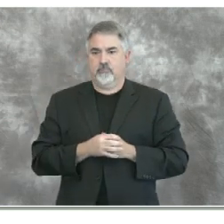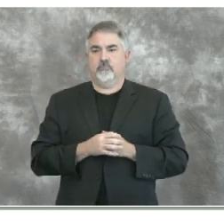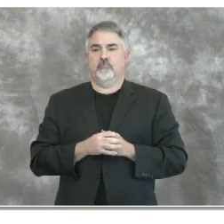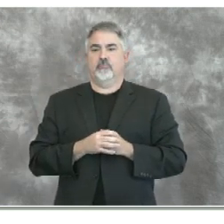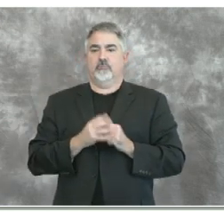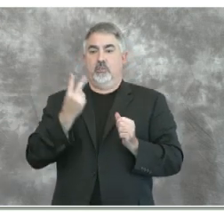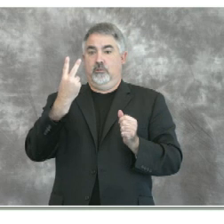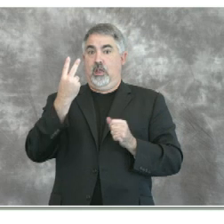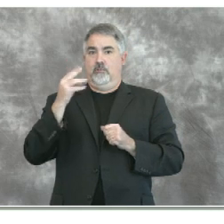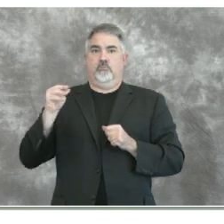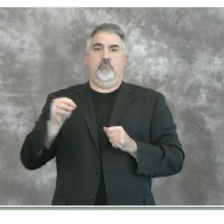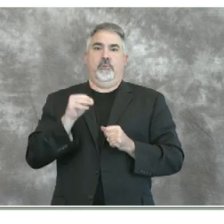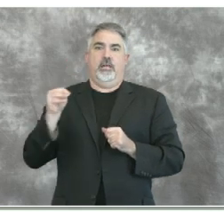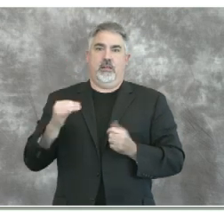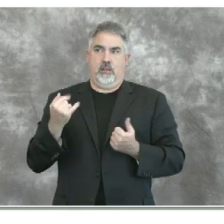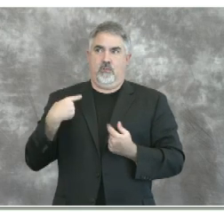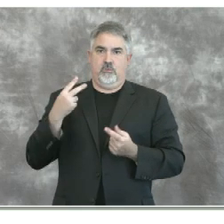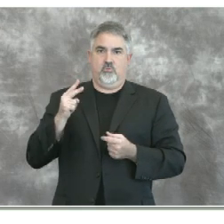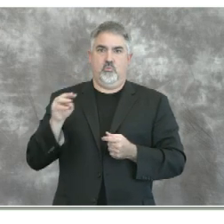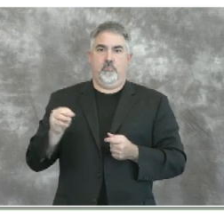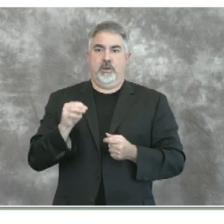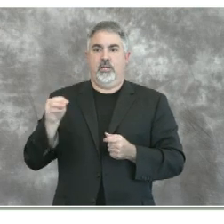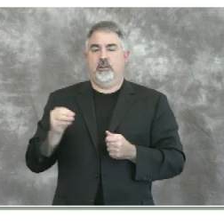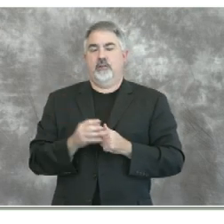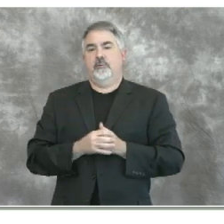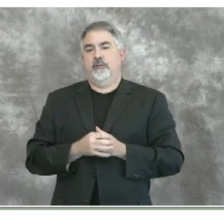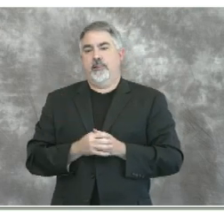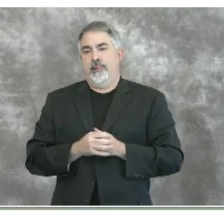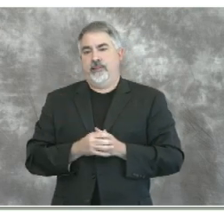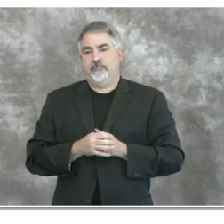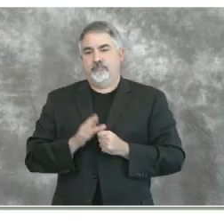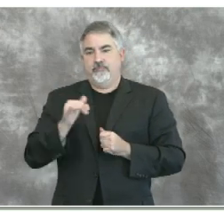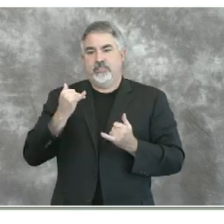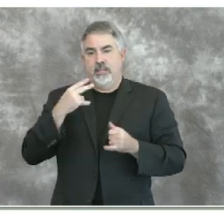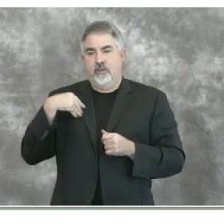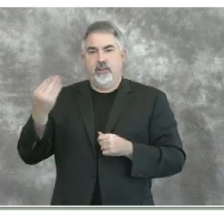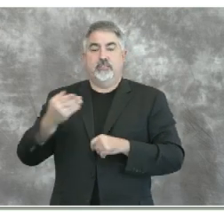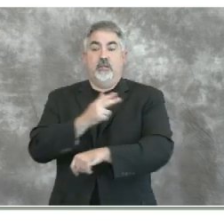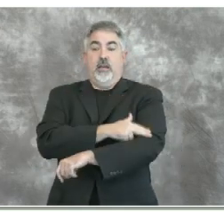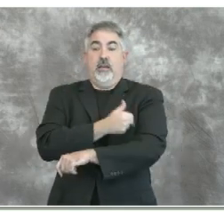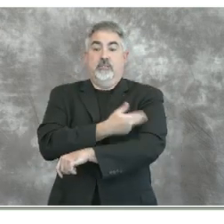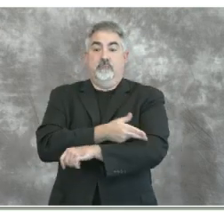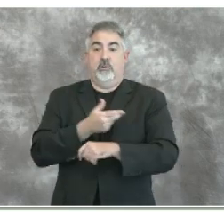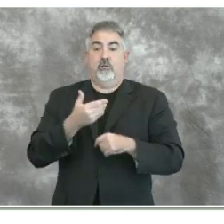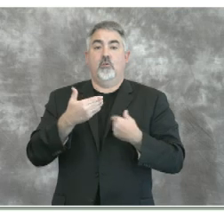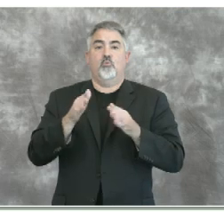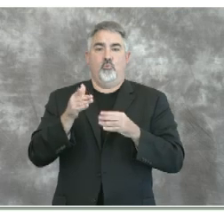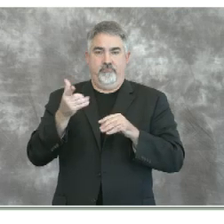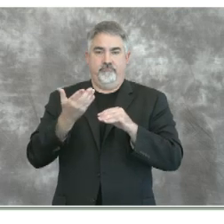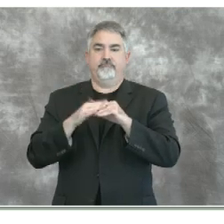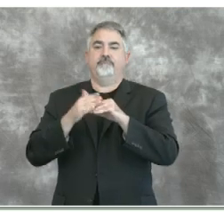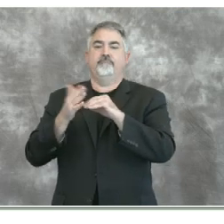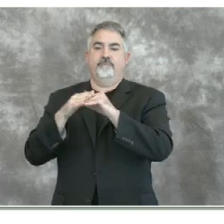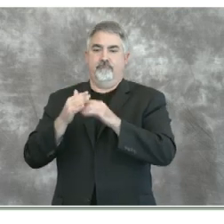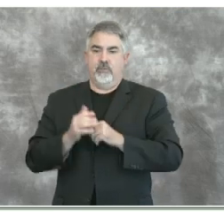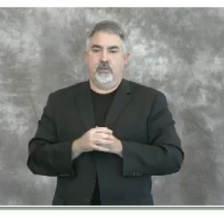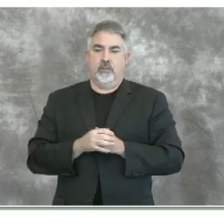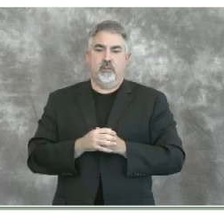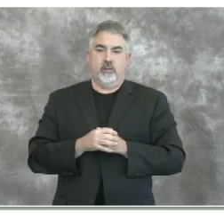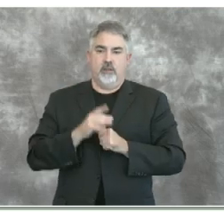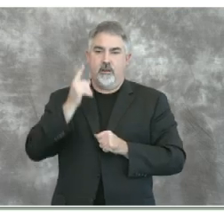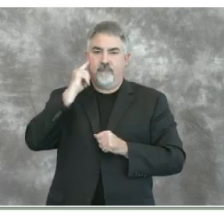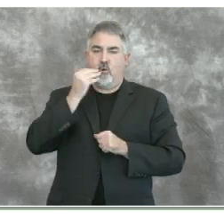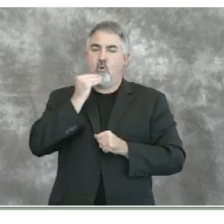Diego public health motel rooms, an increase in the number occupied, an increase in the number of guests. Regional task force on the homeless rooms remains static